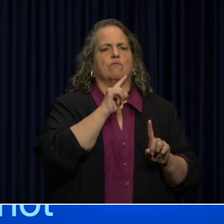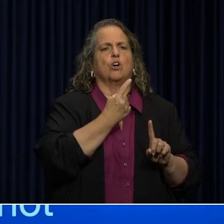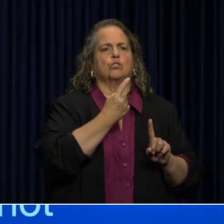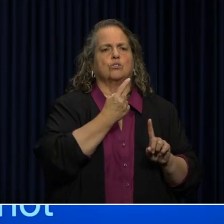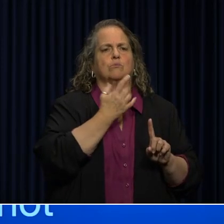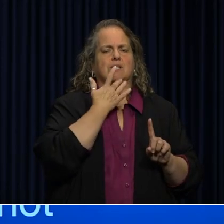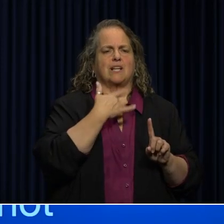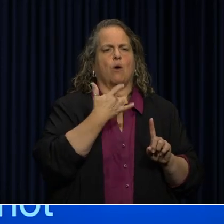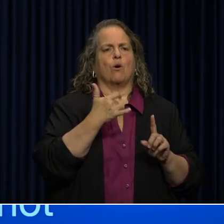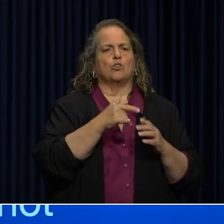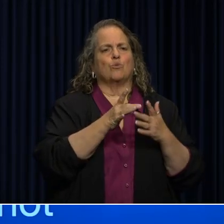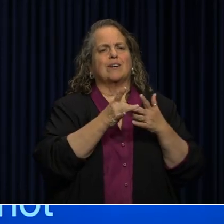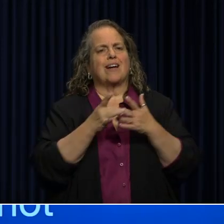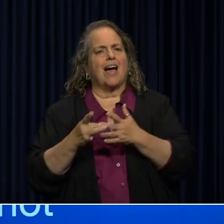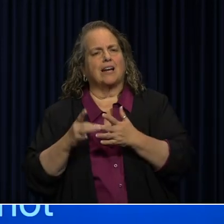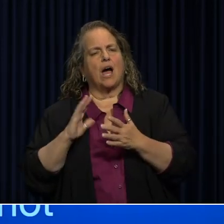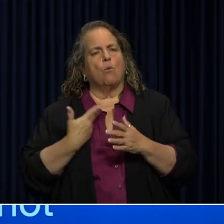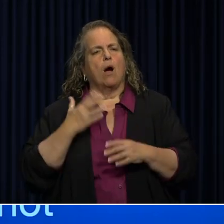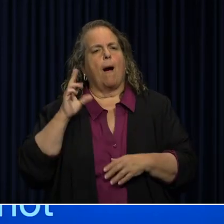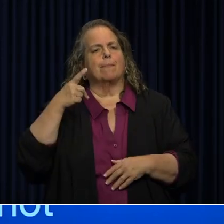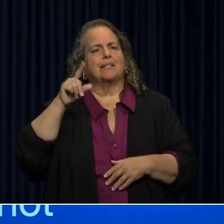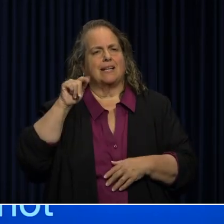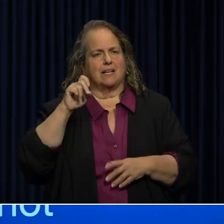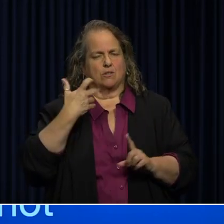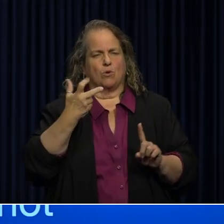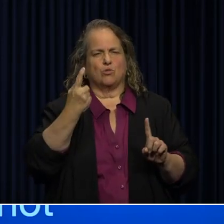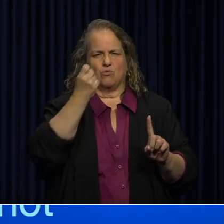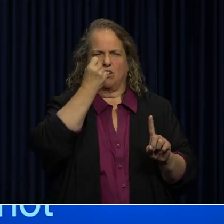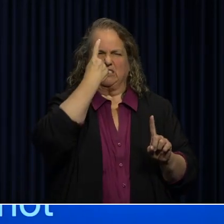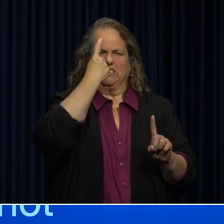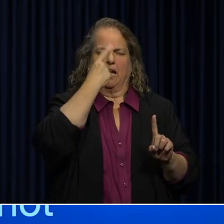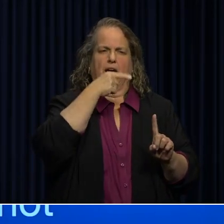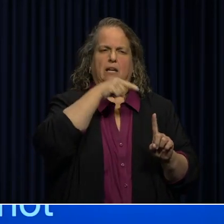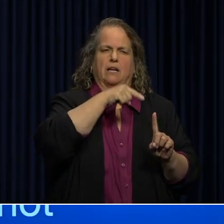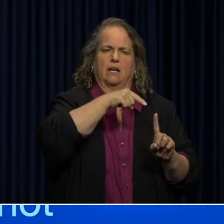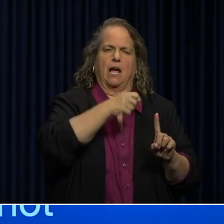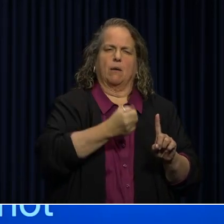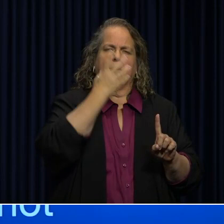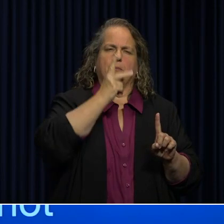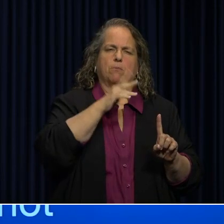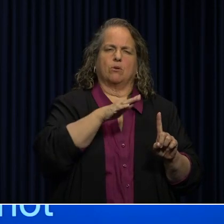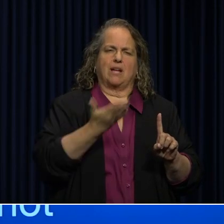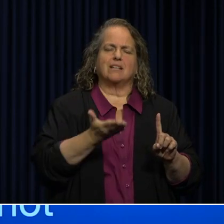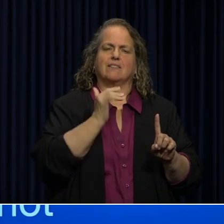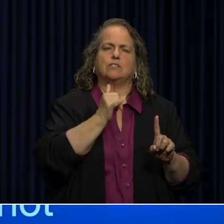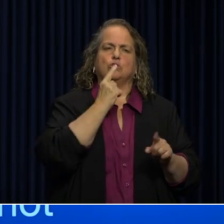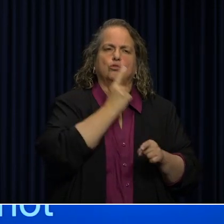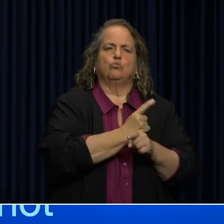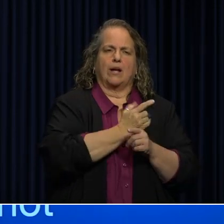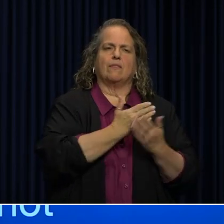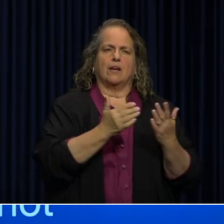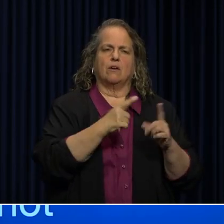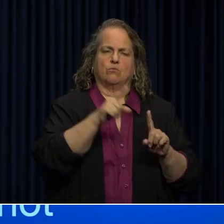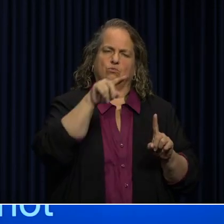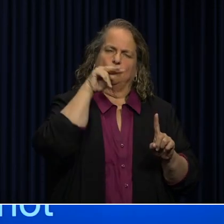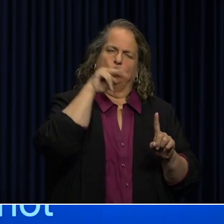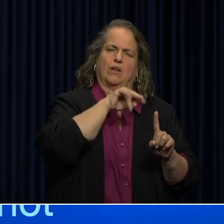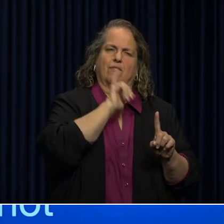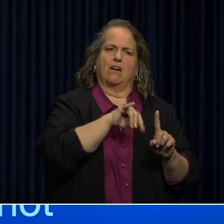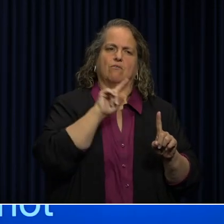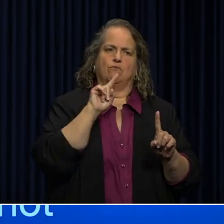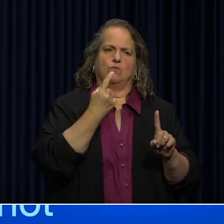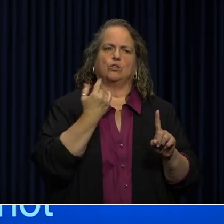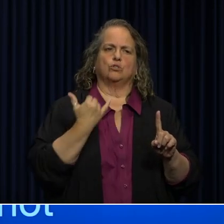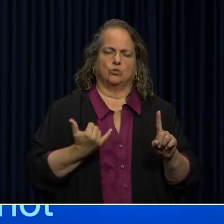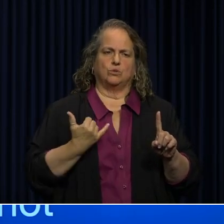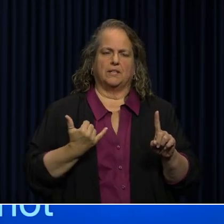only guide all the updates that we do, but it's the right thing today. So